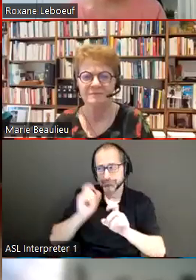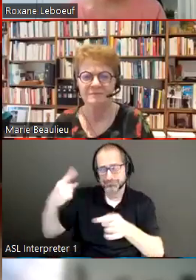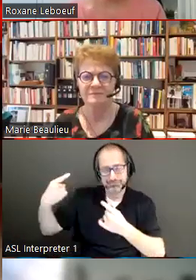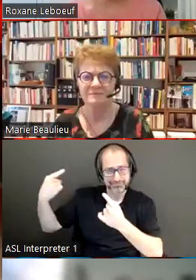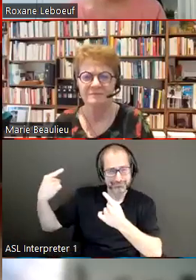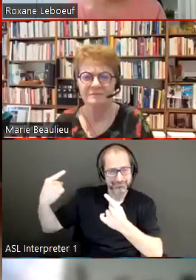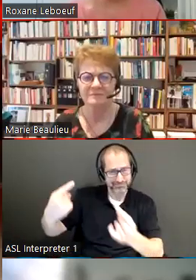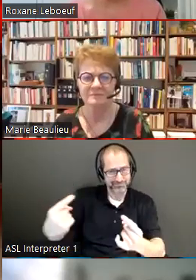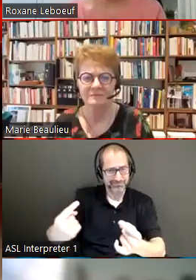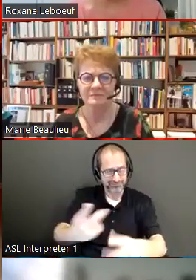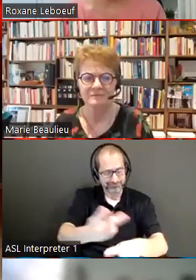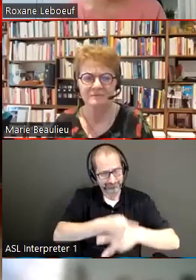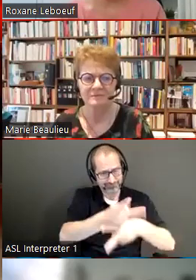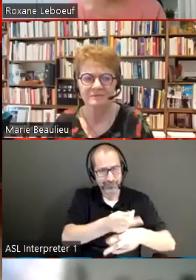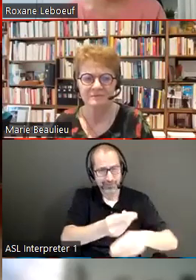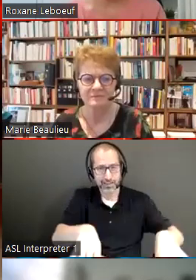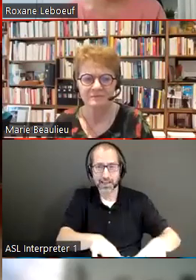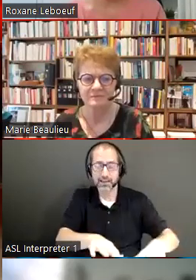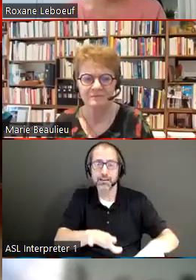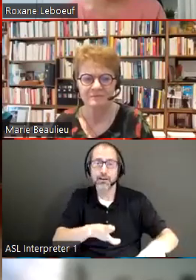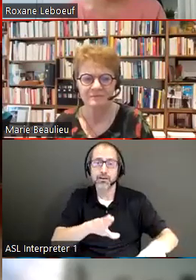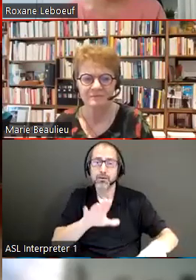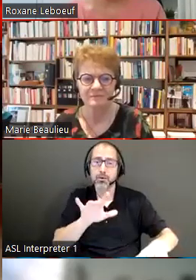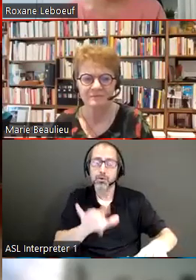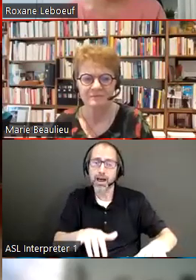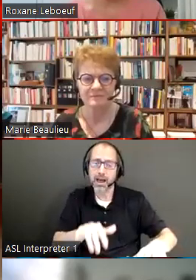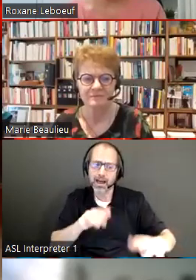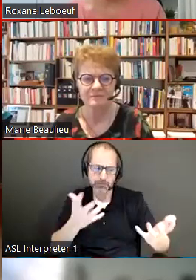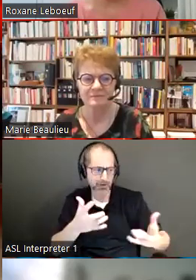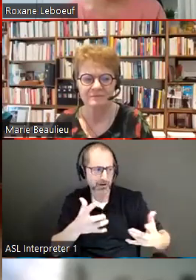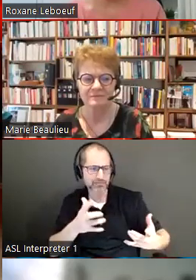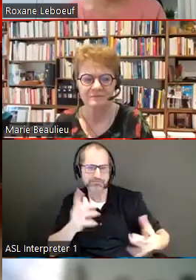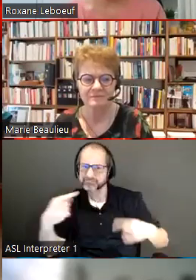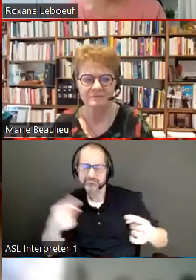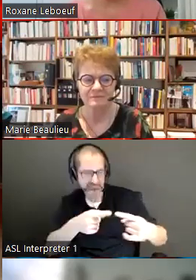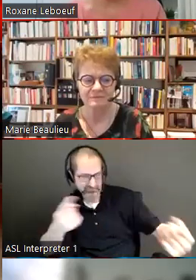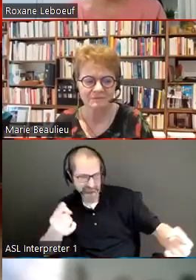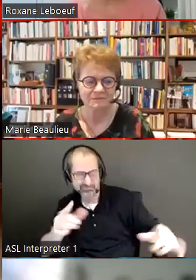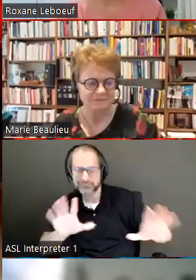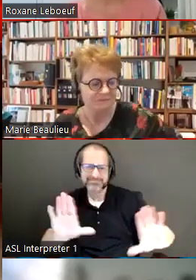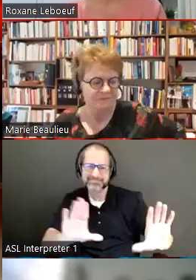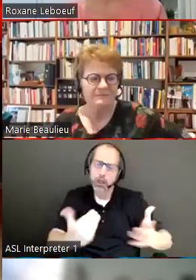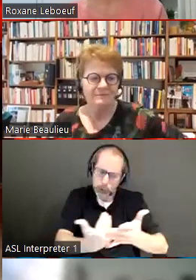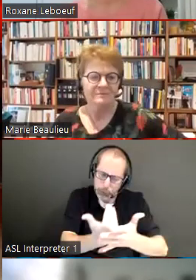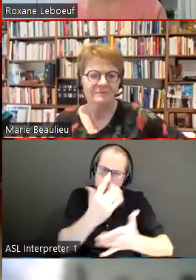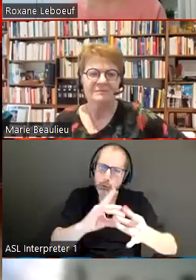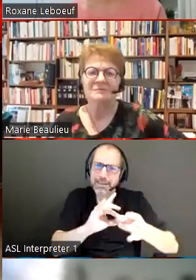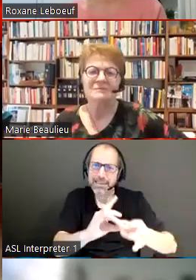We seek a new relationship with Aboriginal peoples of this land, one that is based in honor and deep